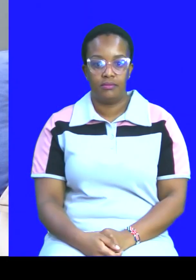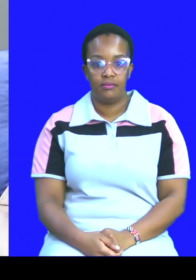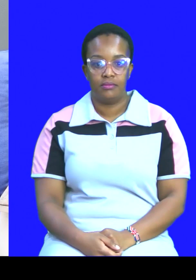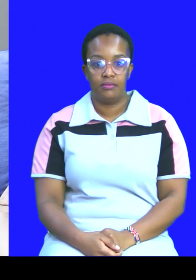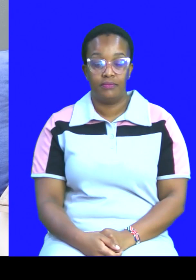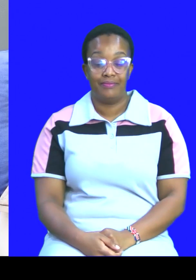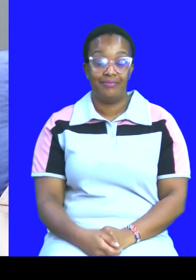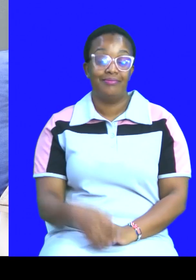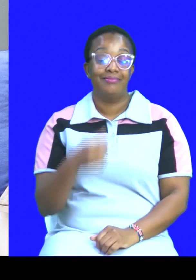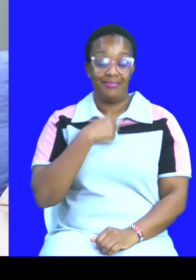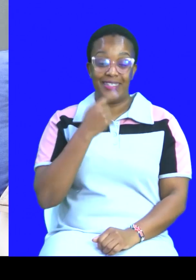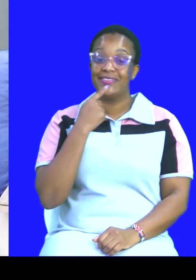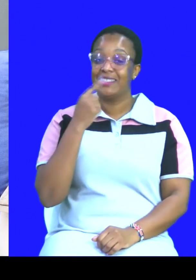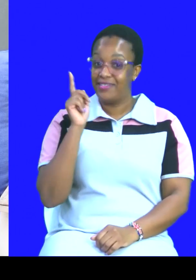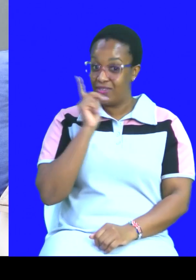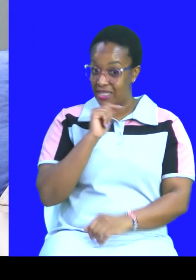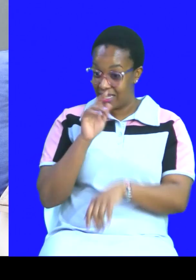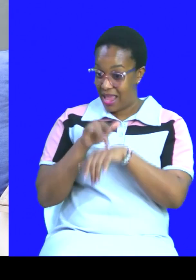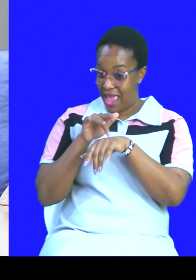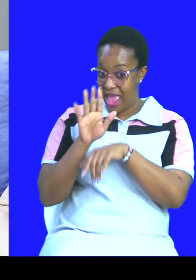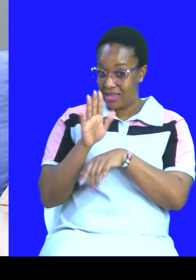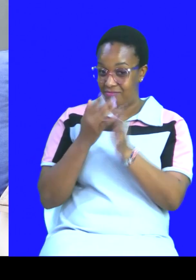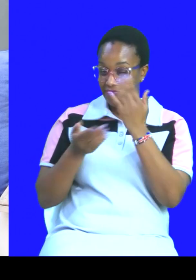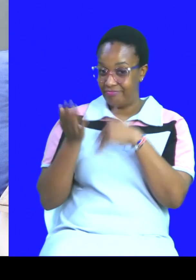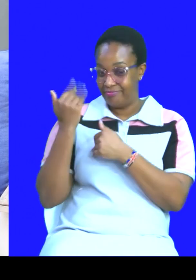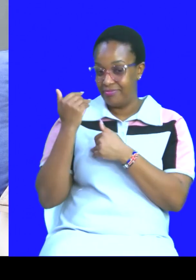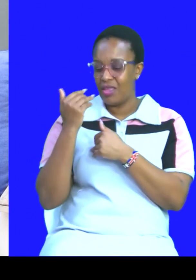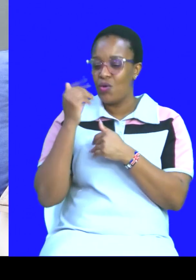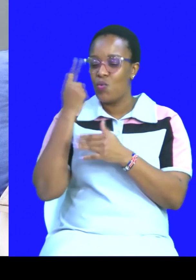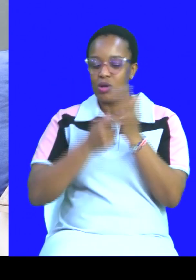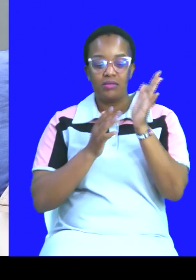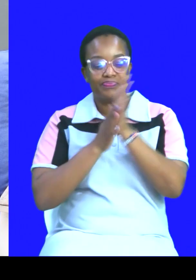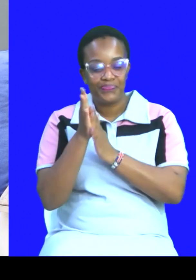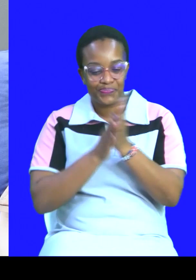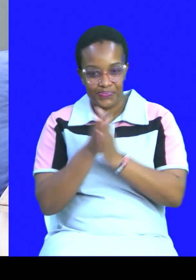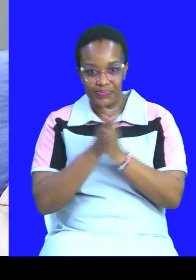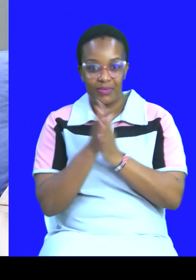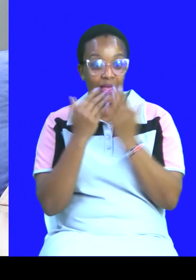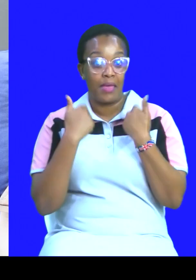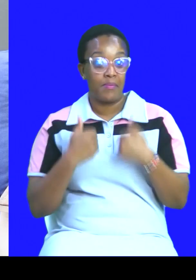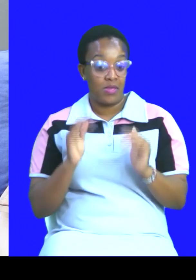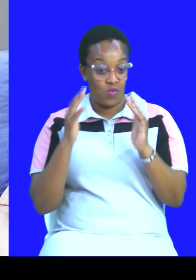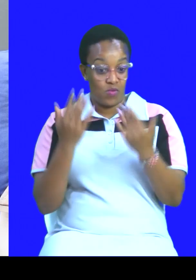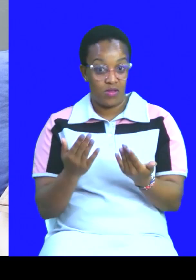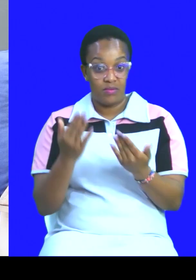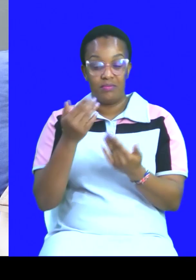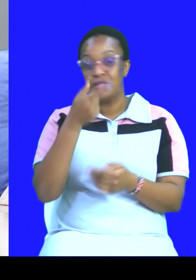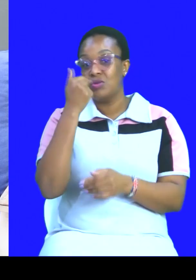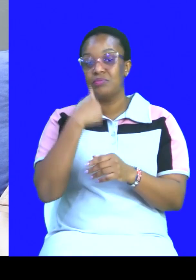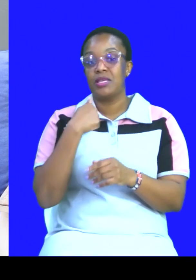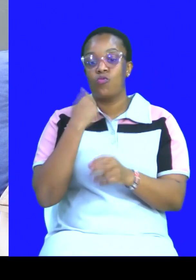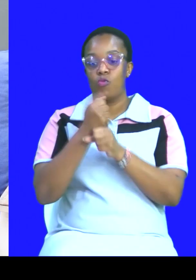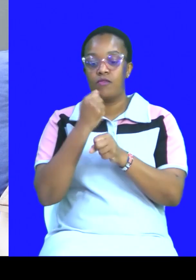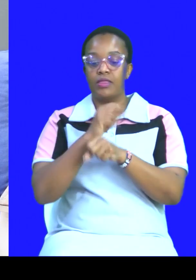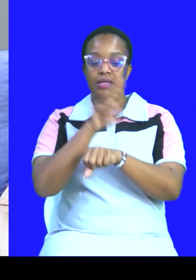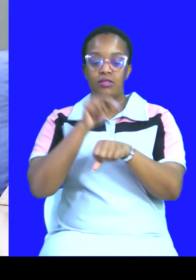Like I said earlier, what really inspired me is the fact that I was working with the National Council for Persons